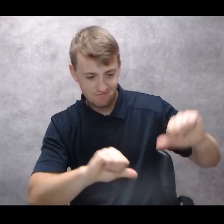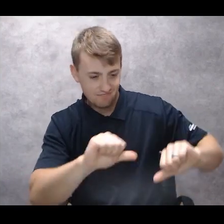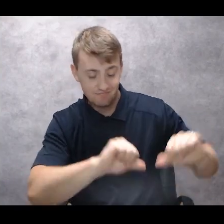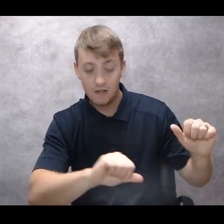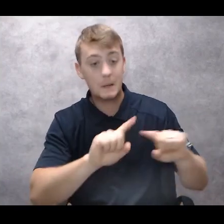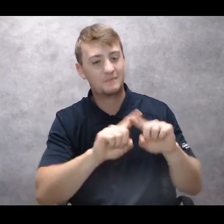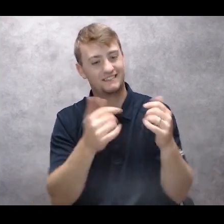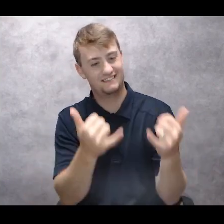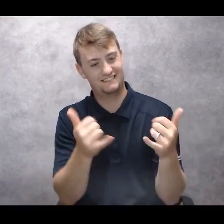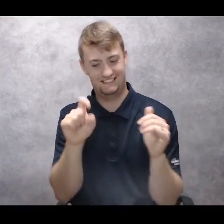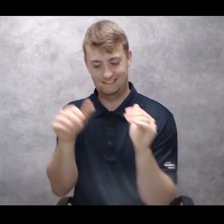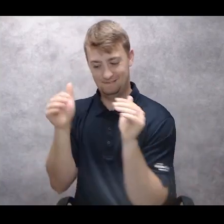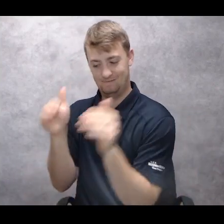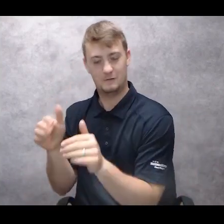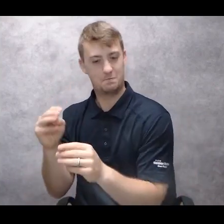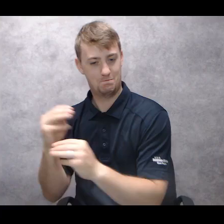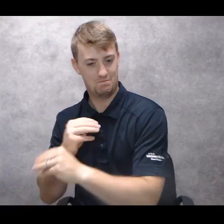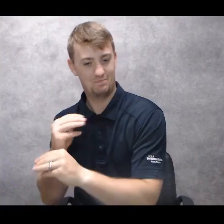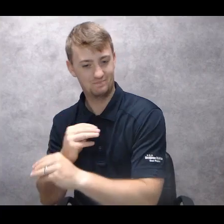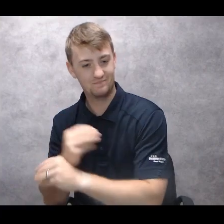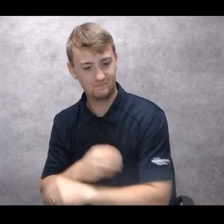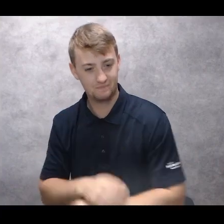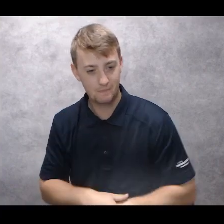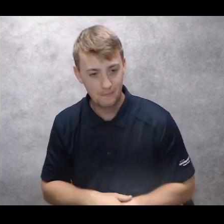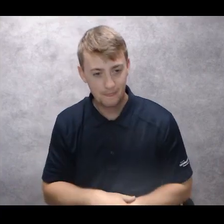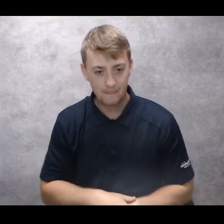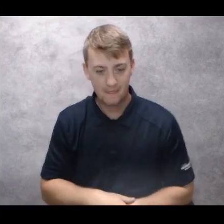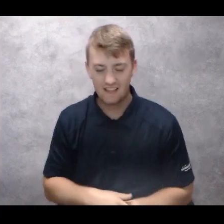science facts, but right now we need to focus on math.